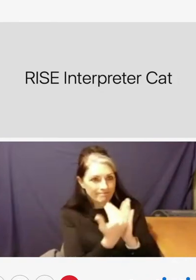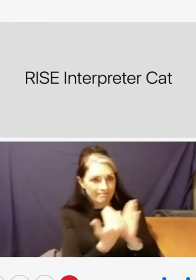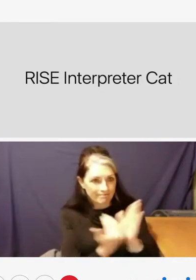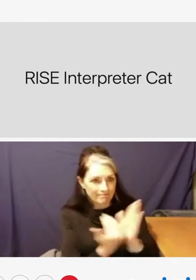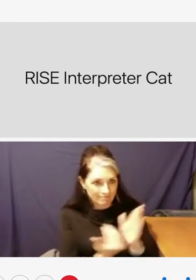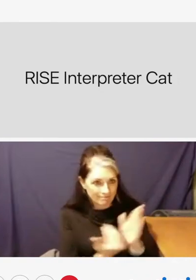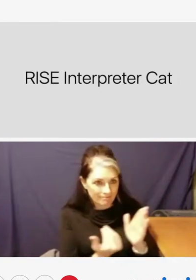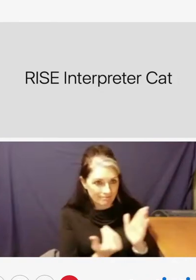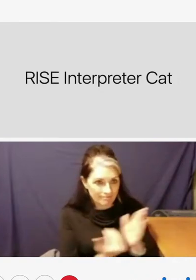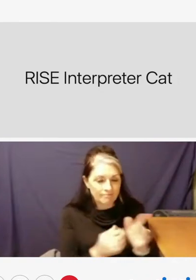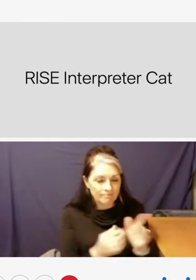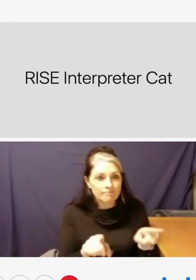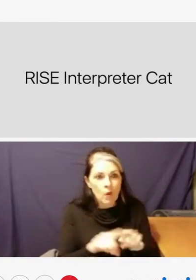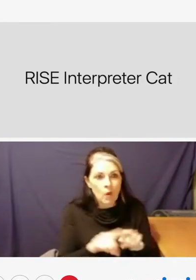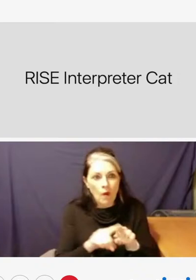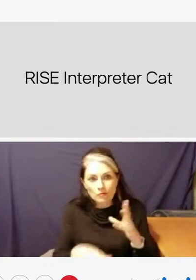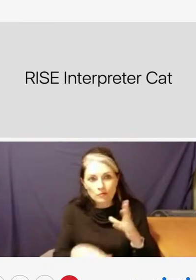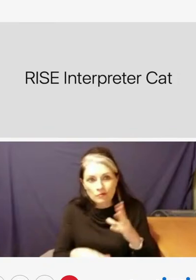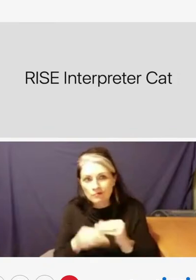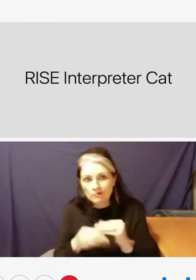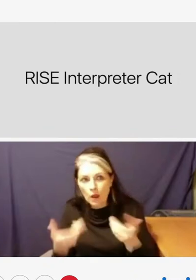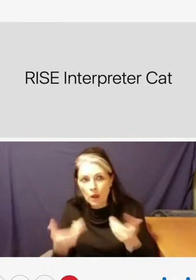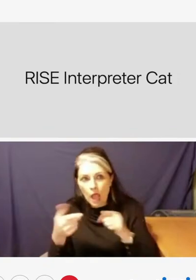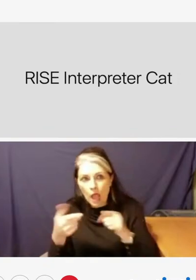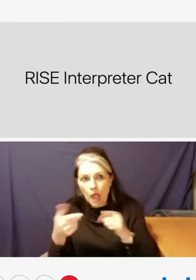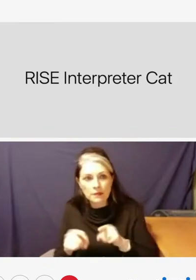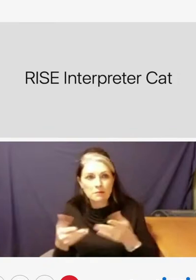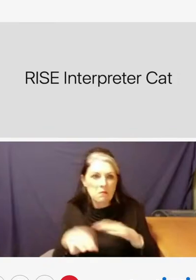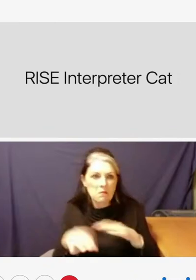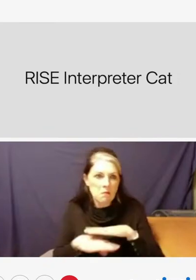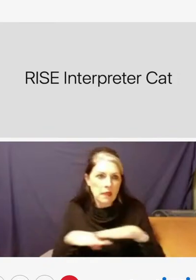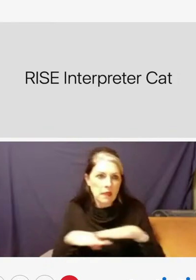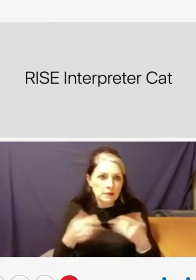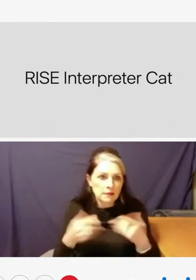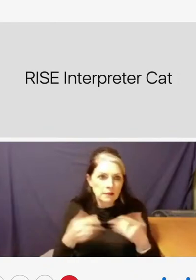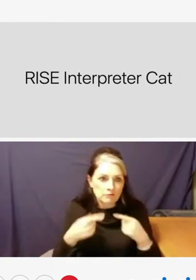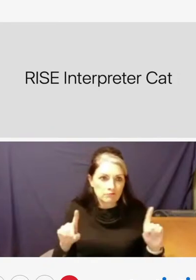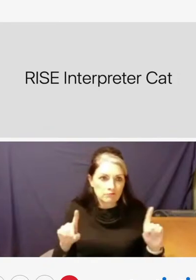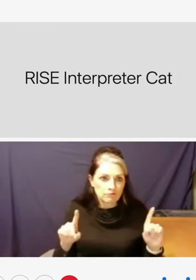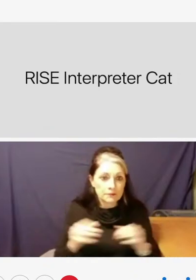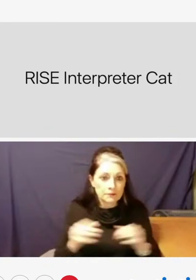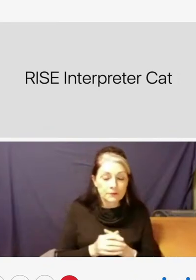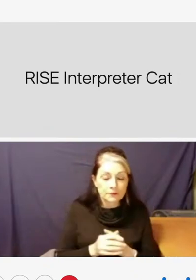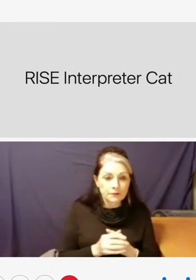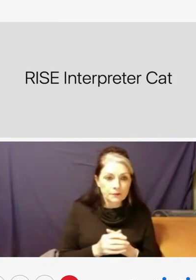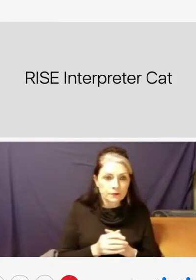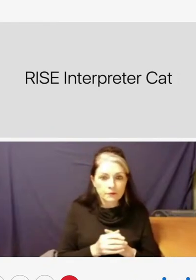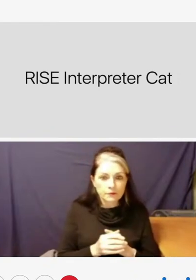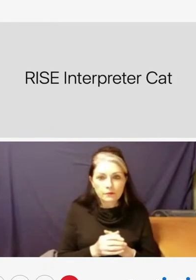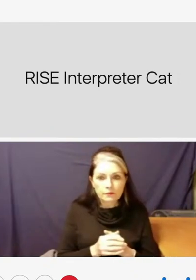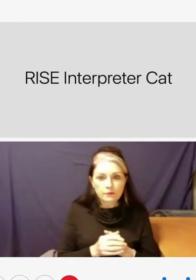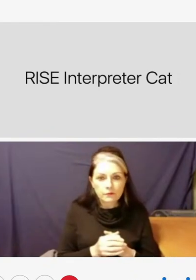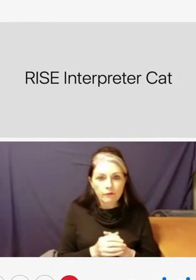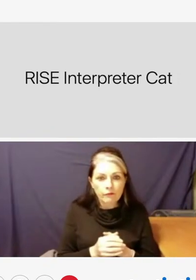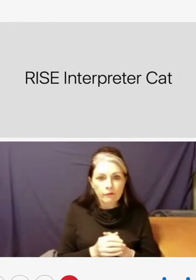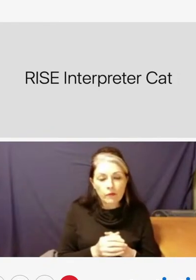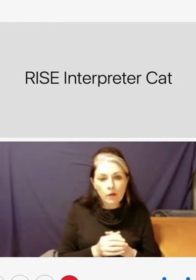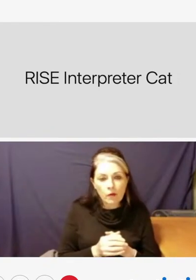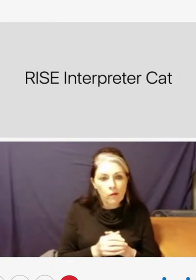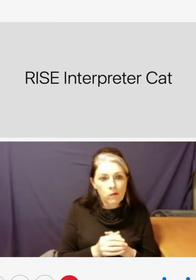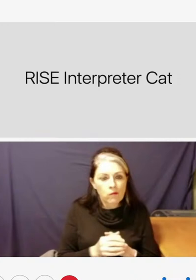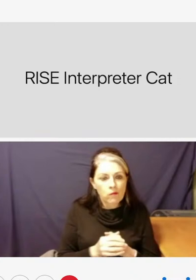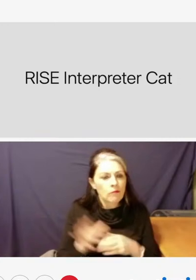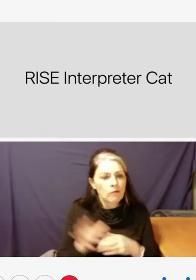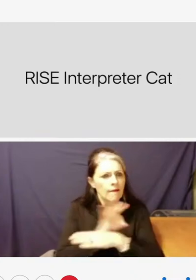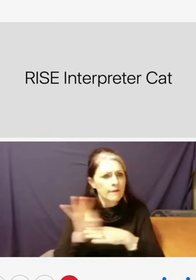that in essence is how this works next slide so how does it function uh we